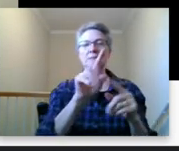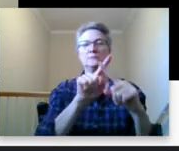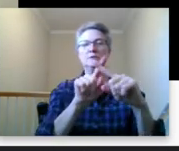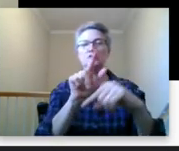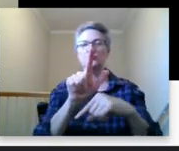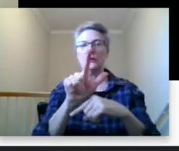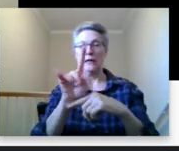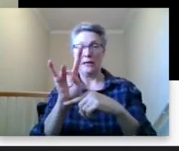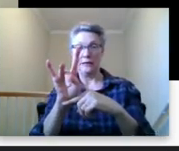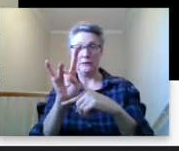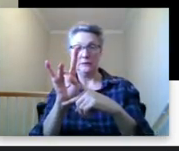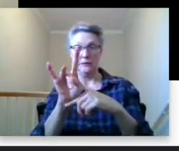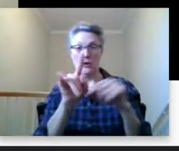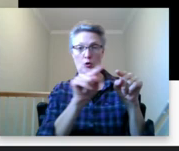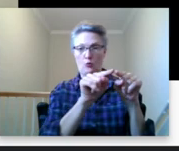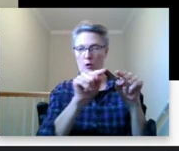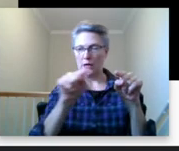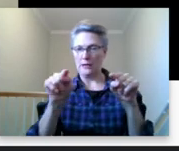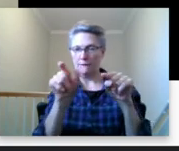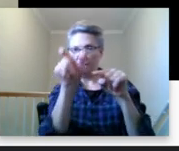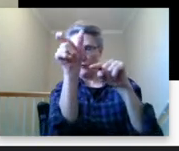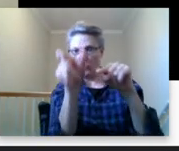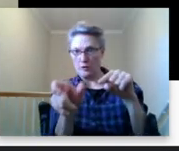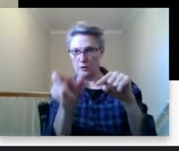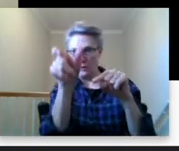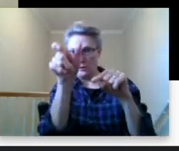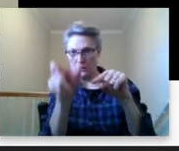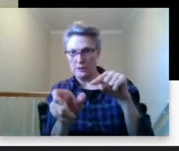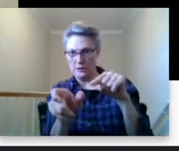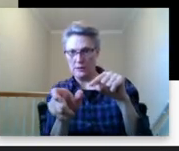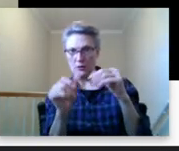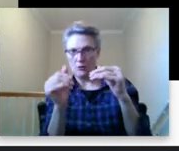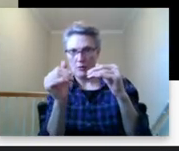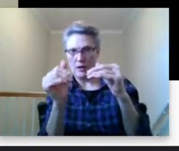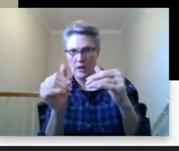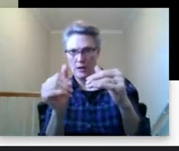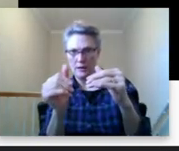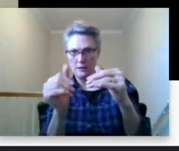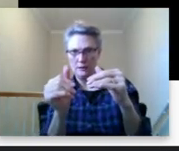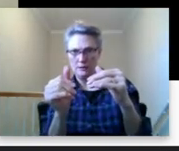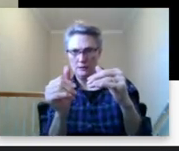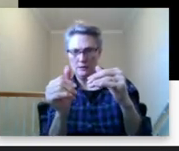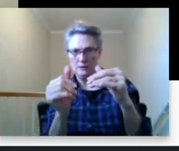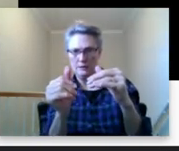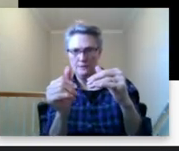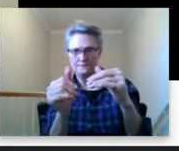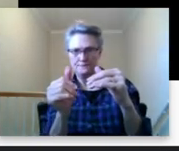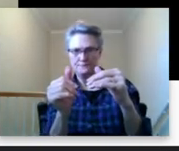to write that vertically in order to get your math correct, please do that. It's not